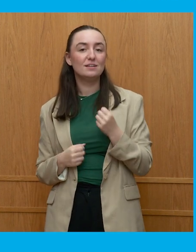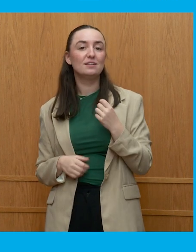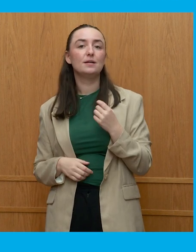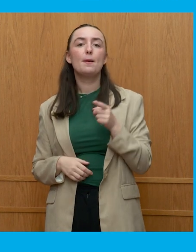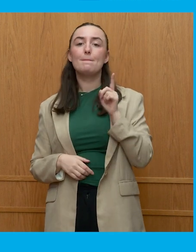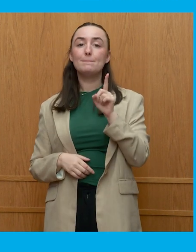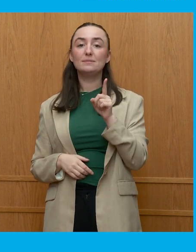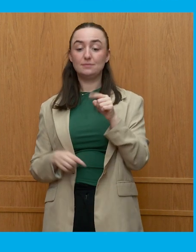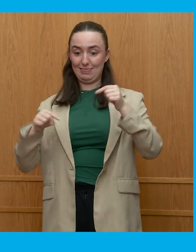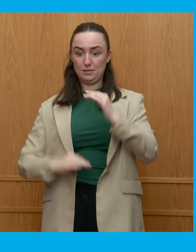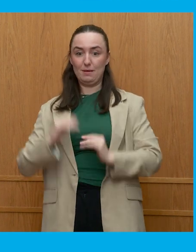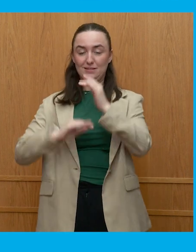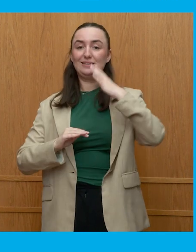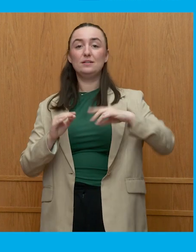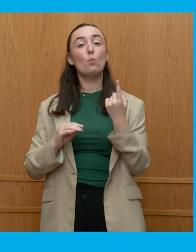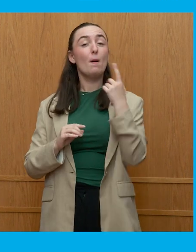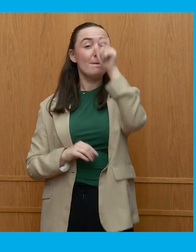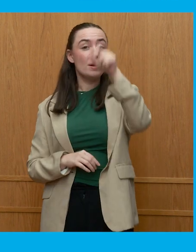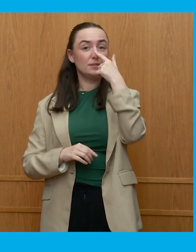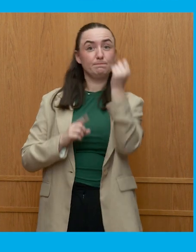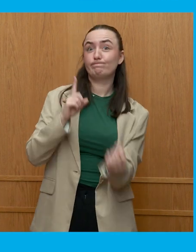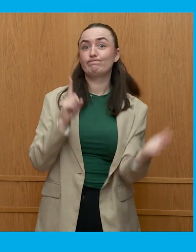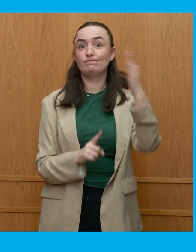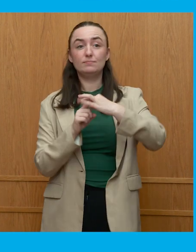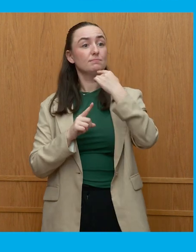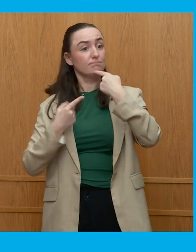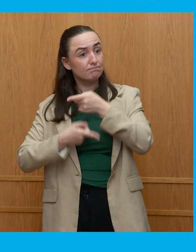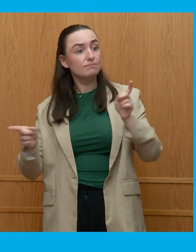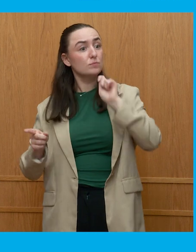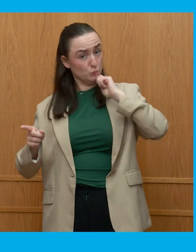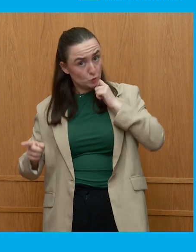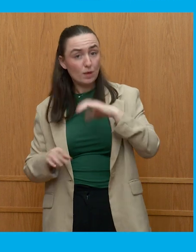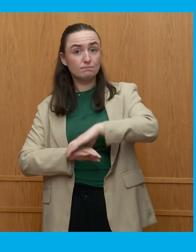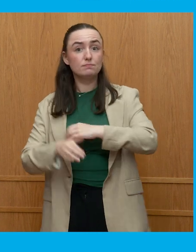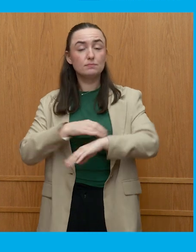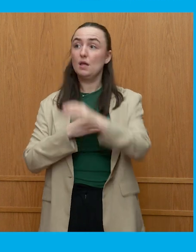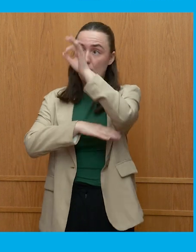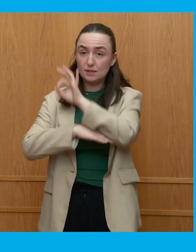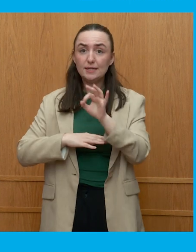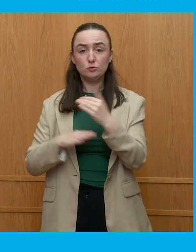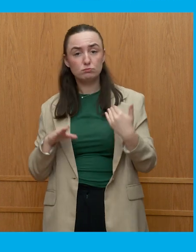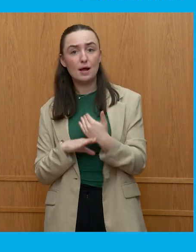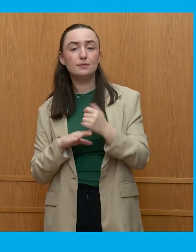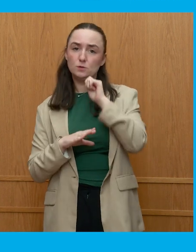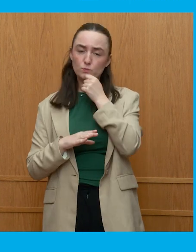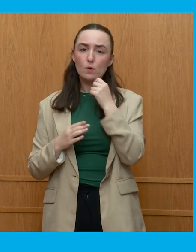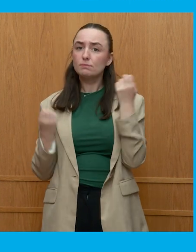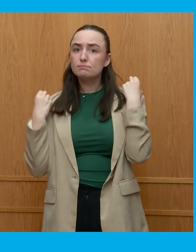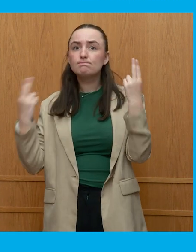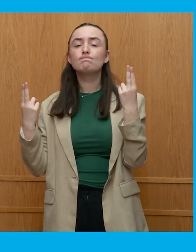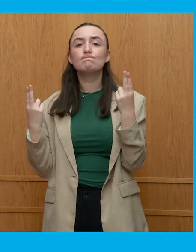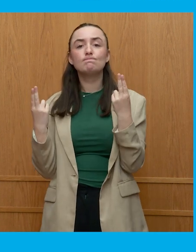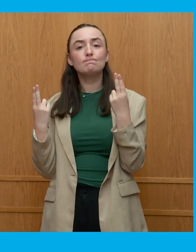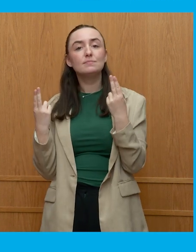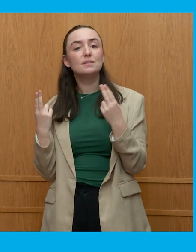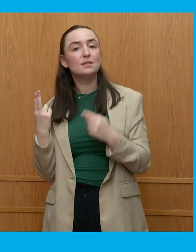someone right at the top to say, we are going to do this, we're going to make the judgment over an architectural practice and an architectural consortium to pull